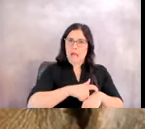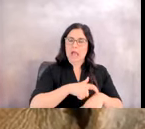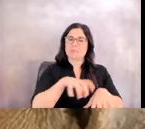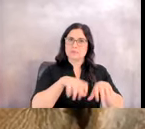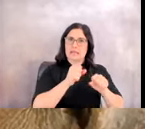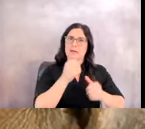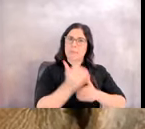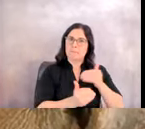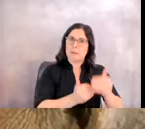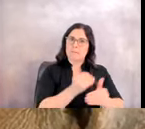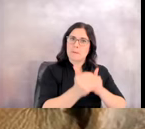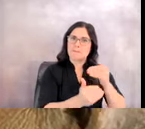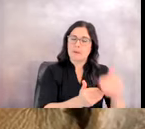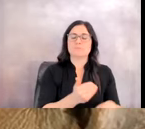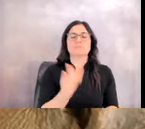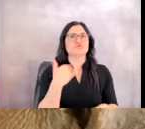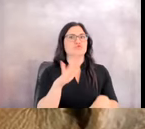foundation to address